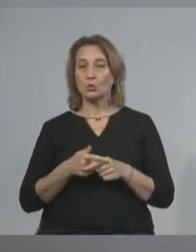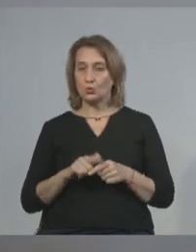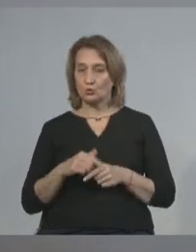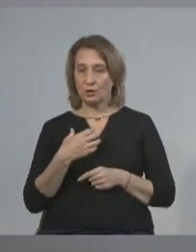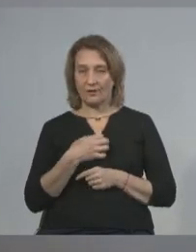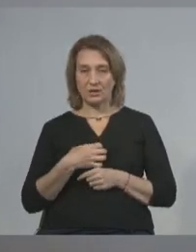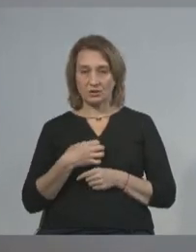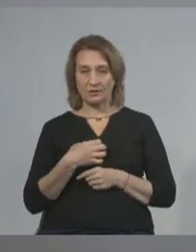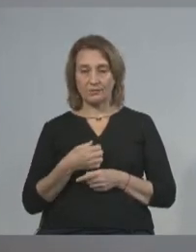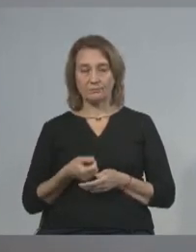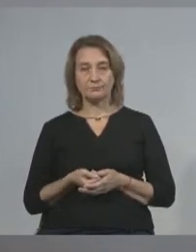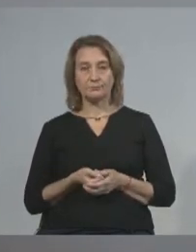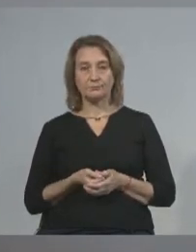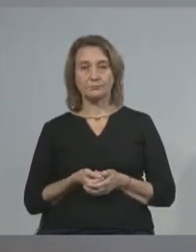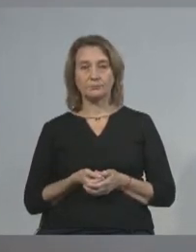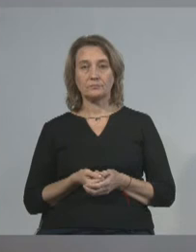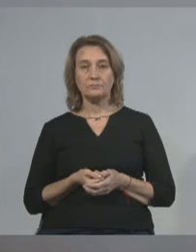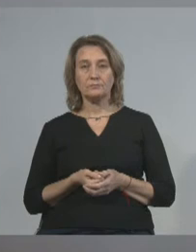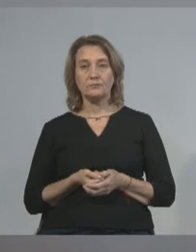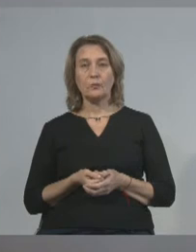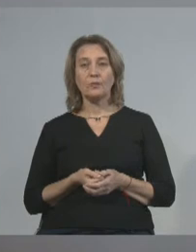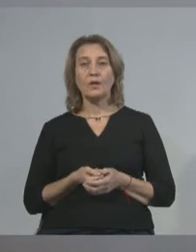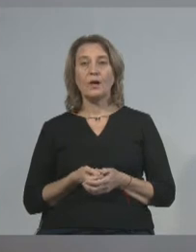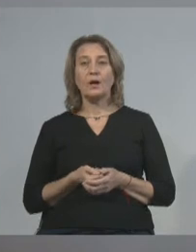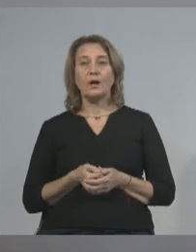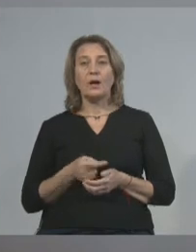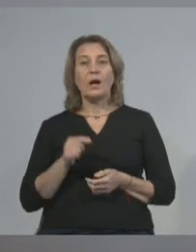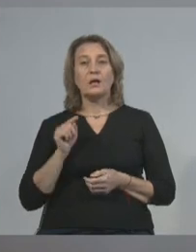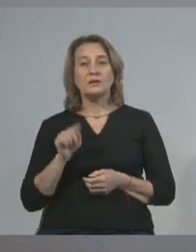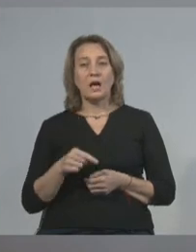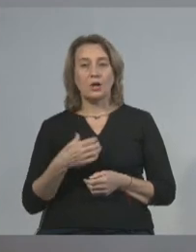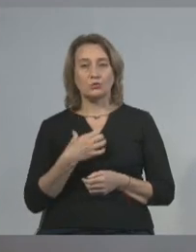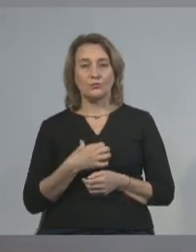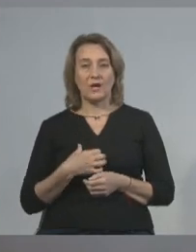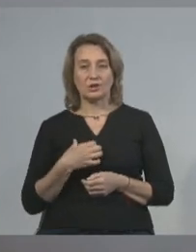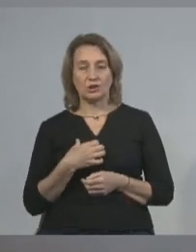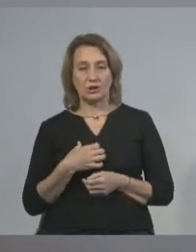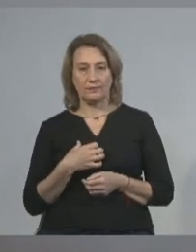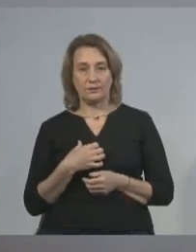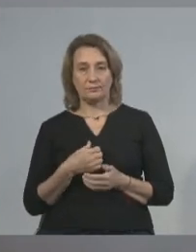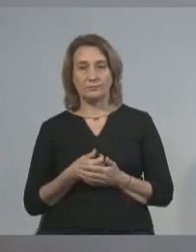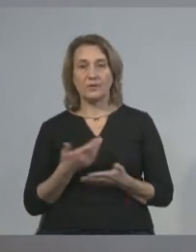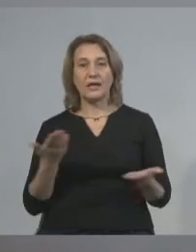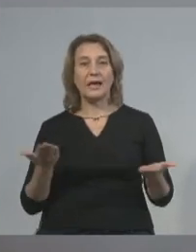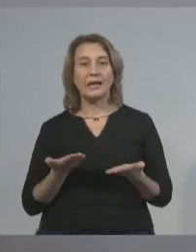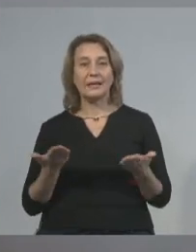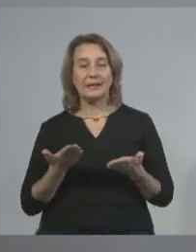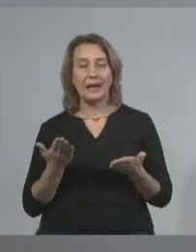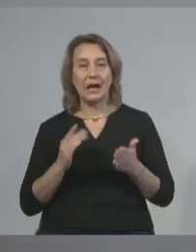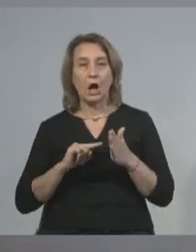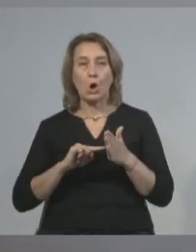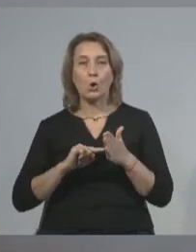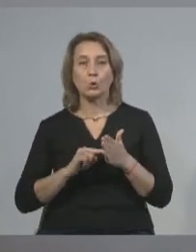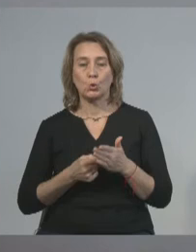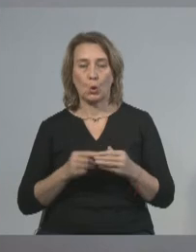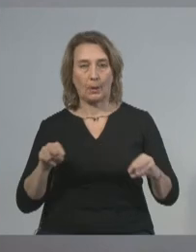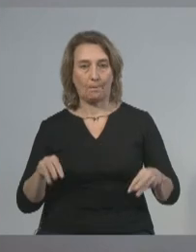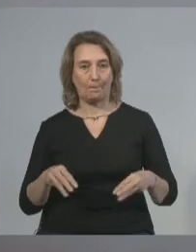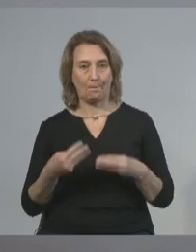it's very important to uh question what is media and the editorial role uh in in our newsroom because we know that